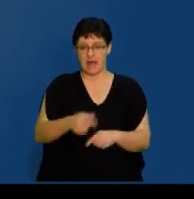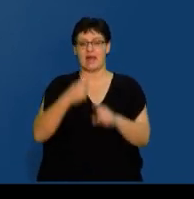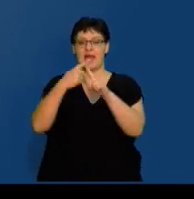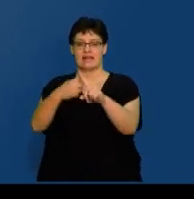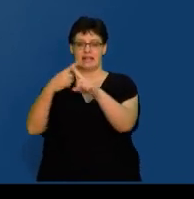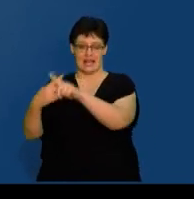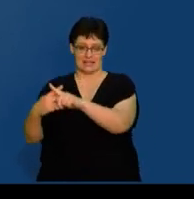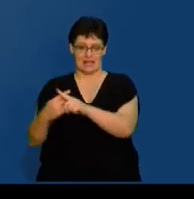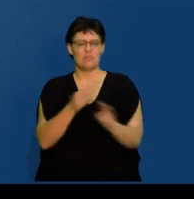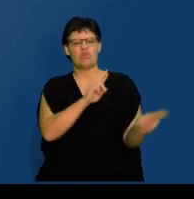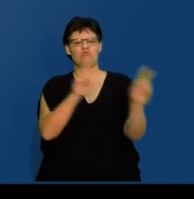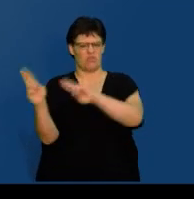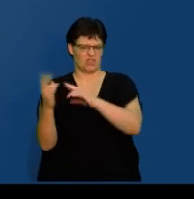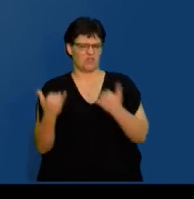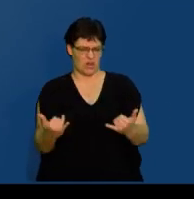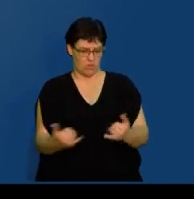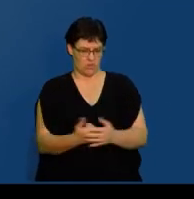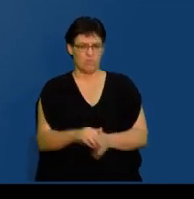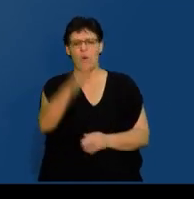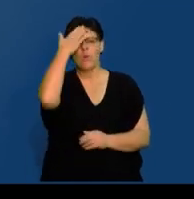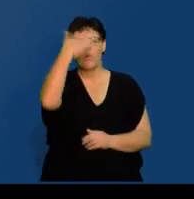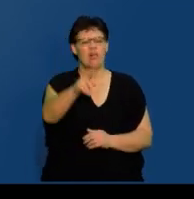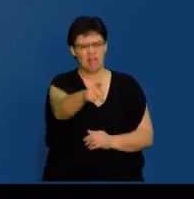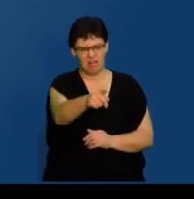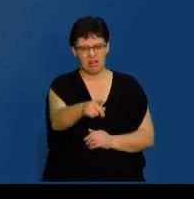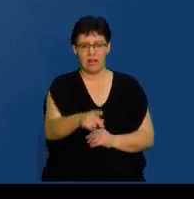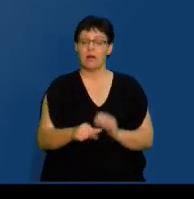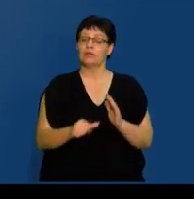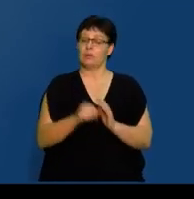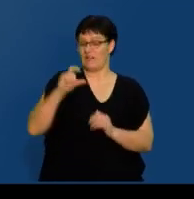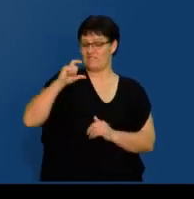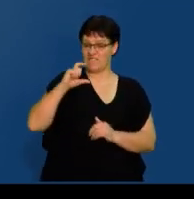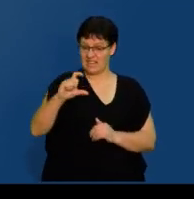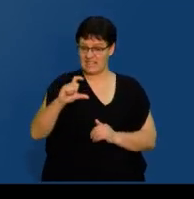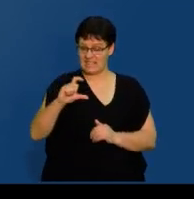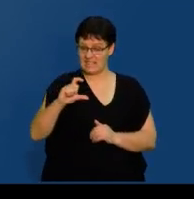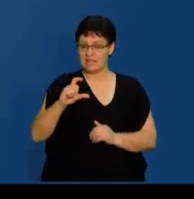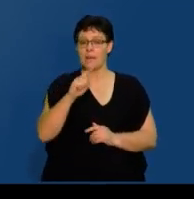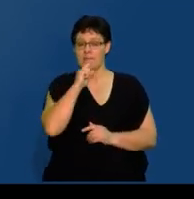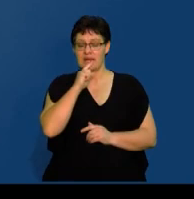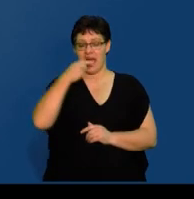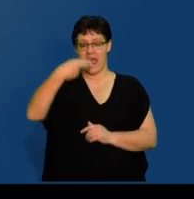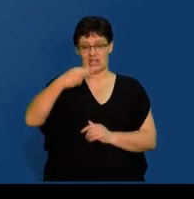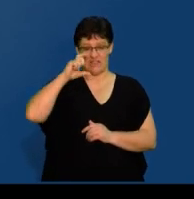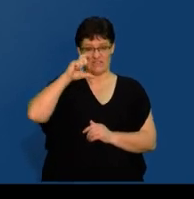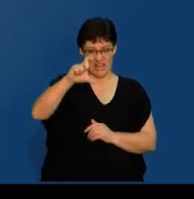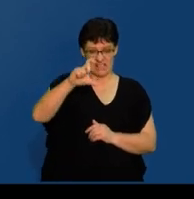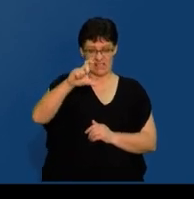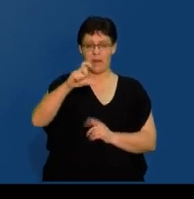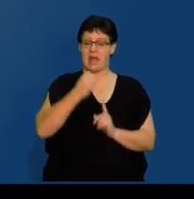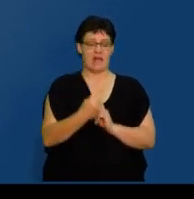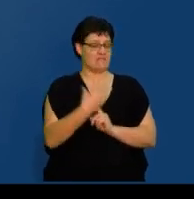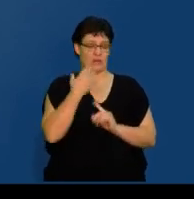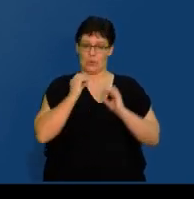just my reference point for now. And we know that the dominant allele in this case is H for individuals that are not